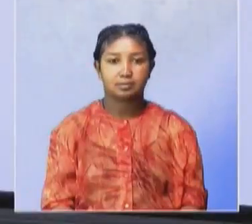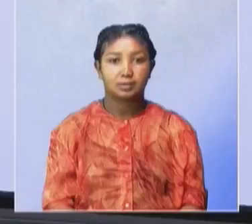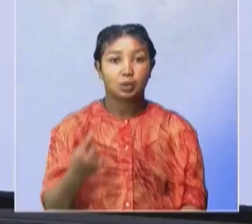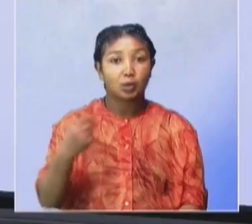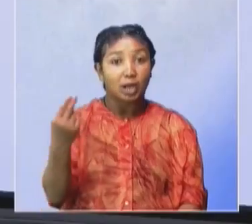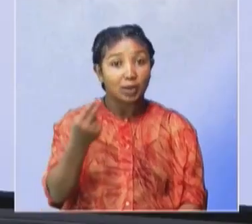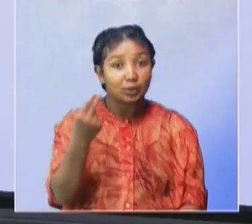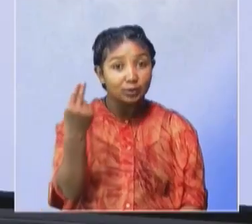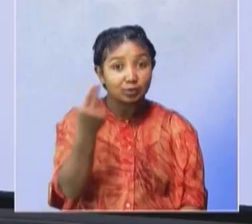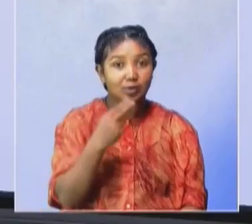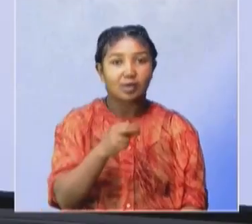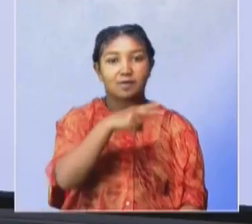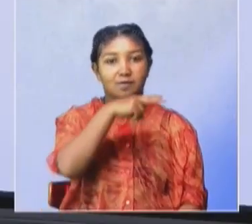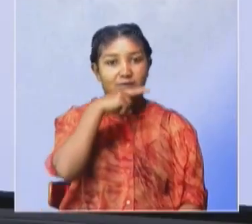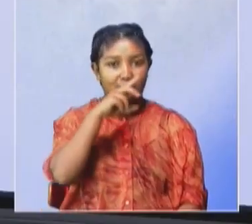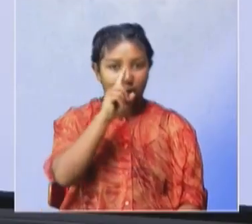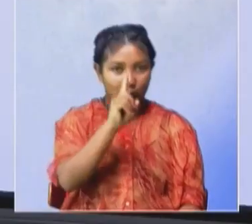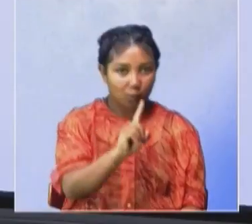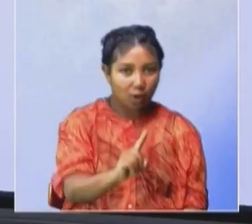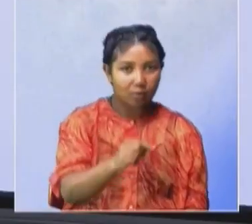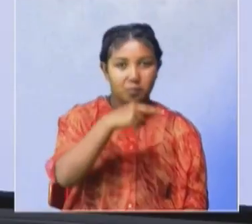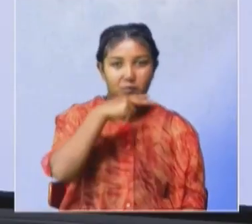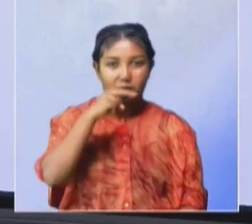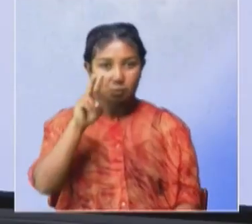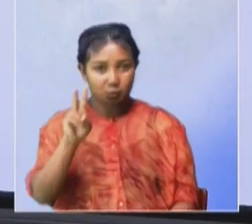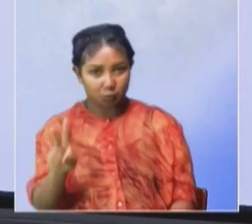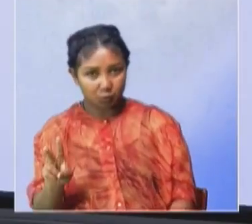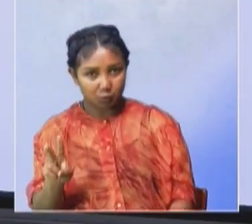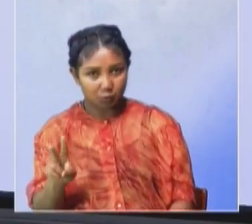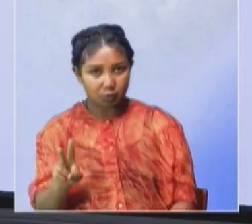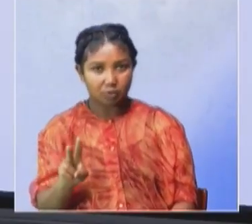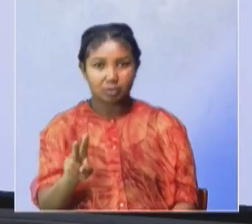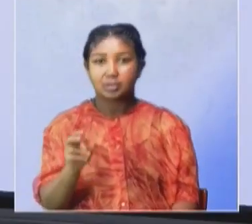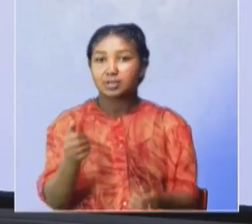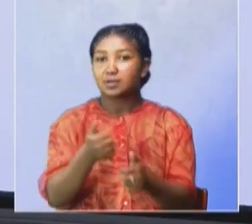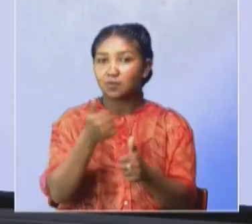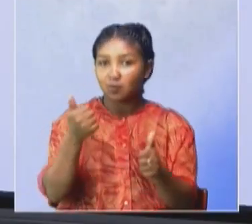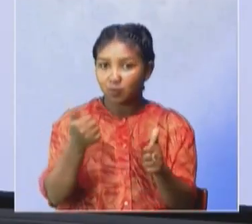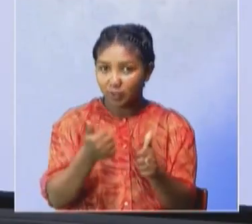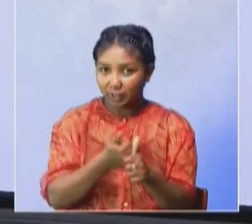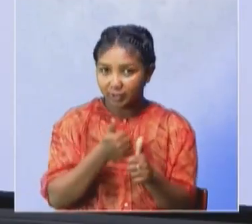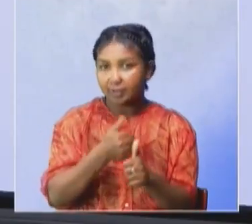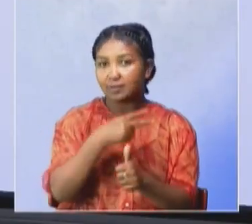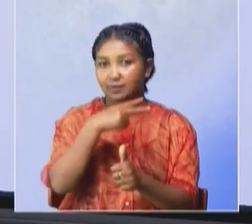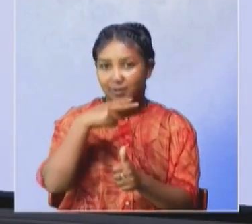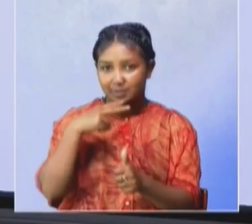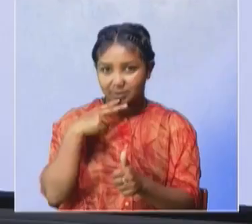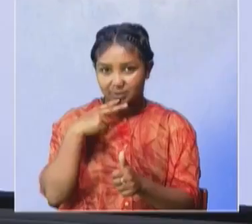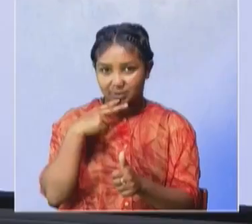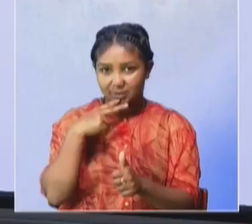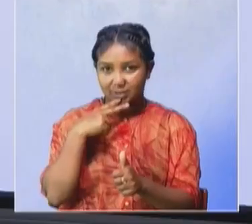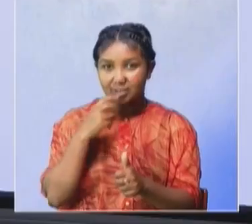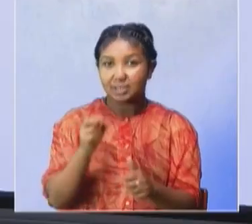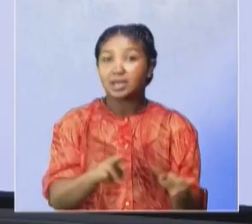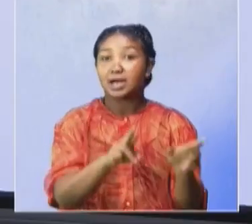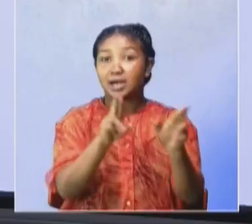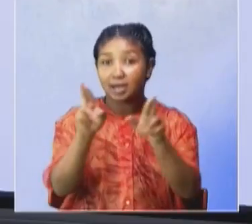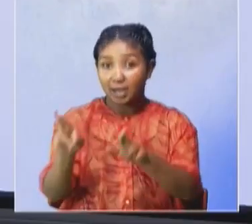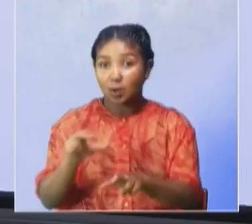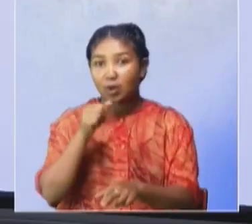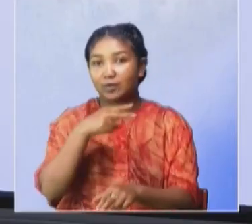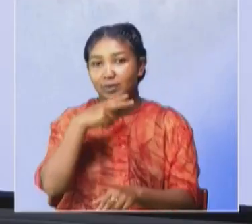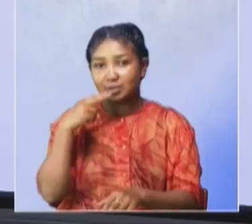can use as verb to 1, as a verb to be, the following verbs, irregular